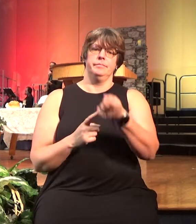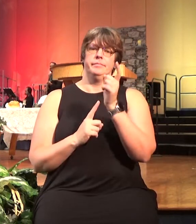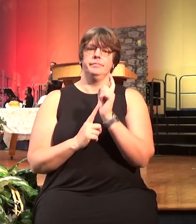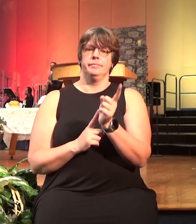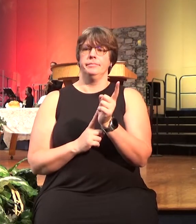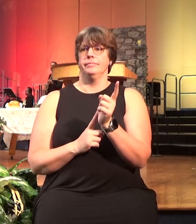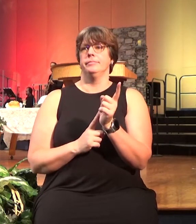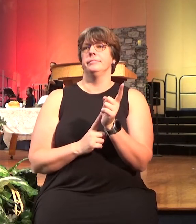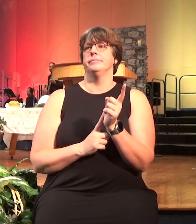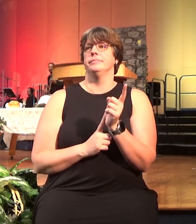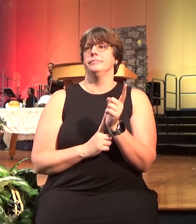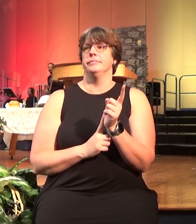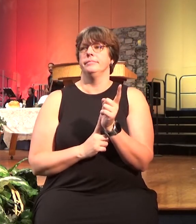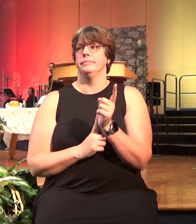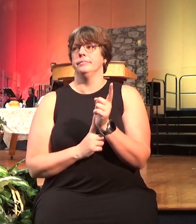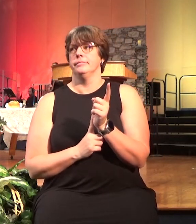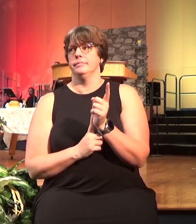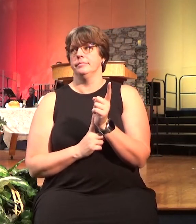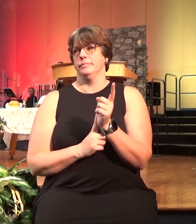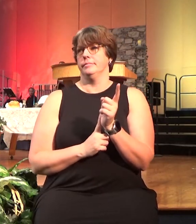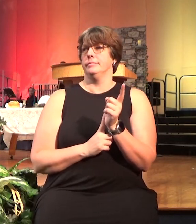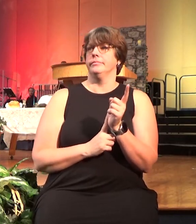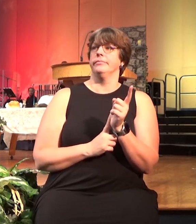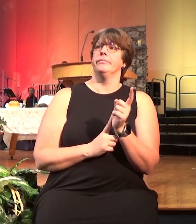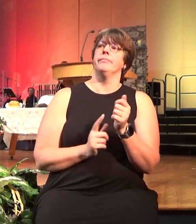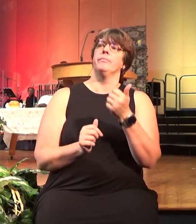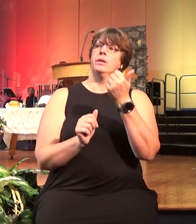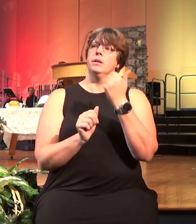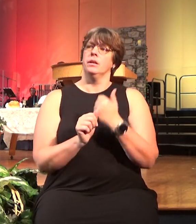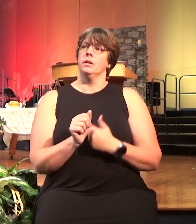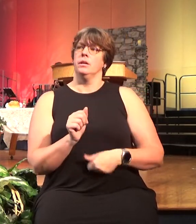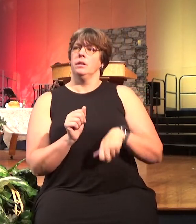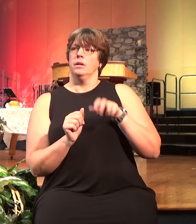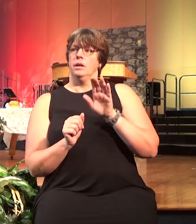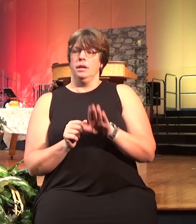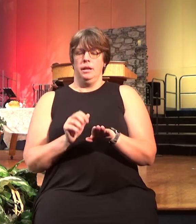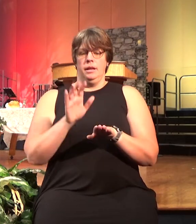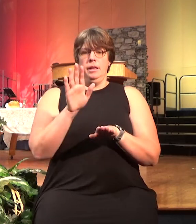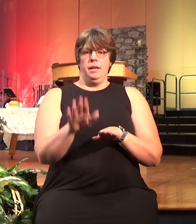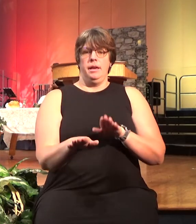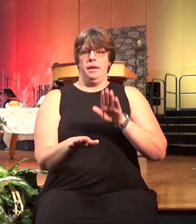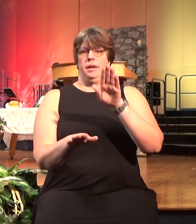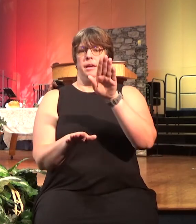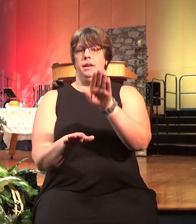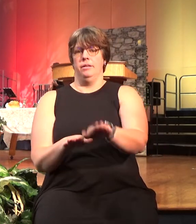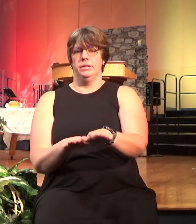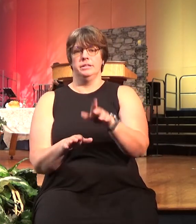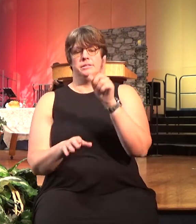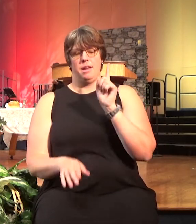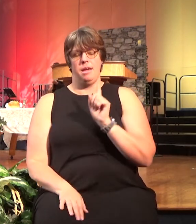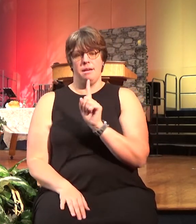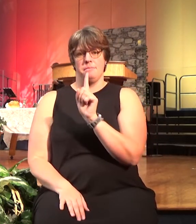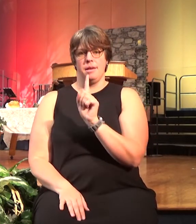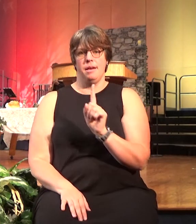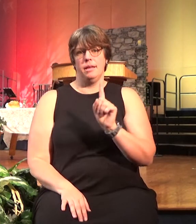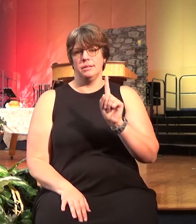benediction. All right. Let's stand. Beautiful beings, let us go